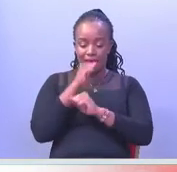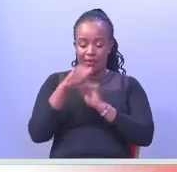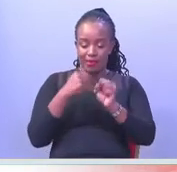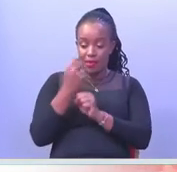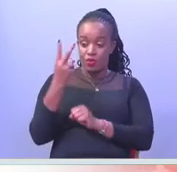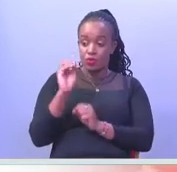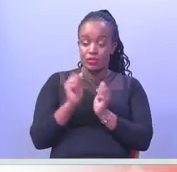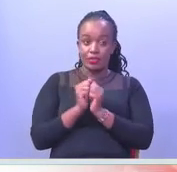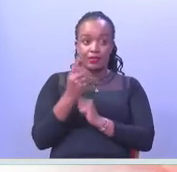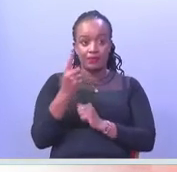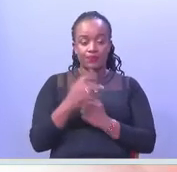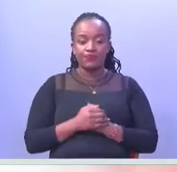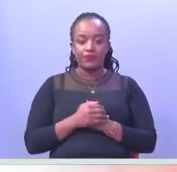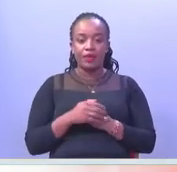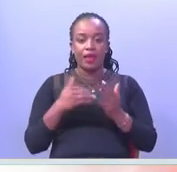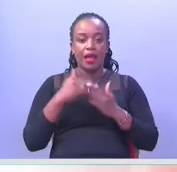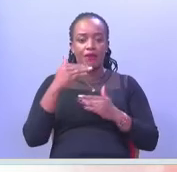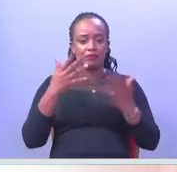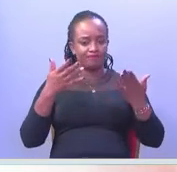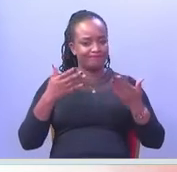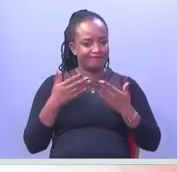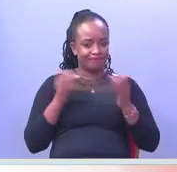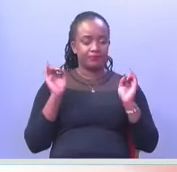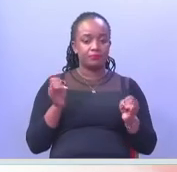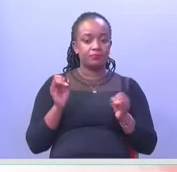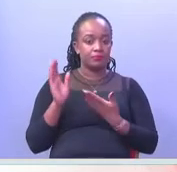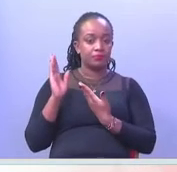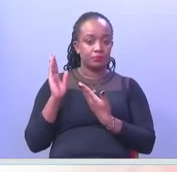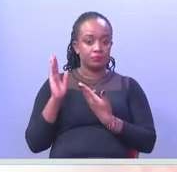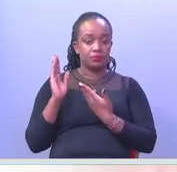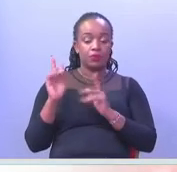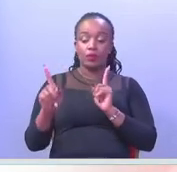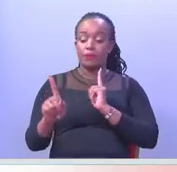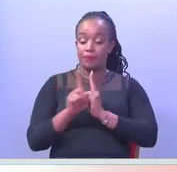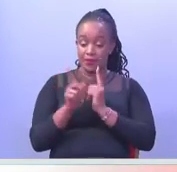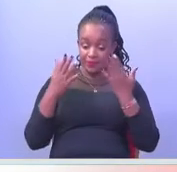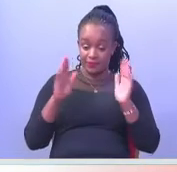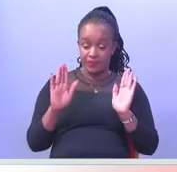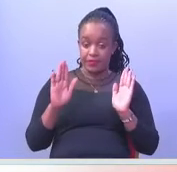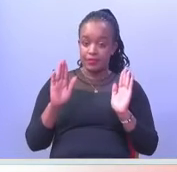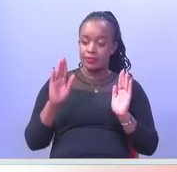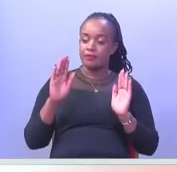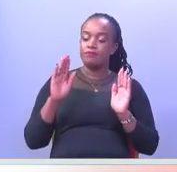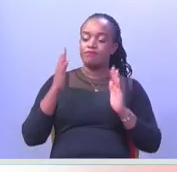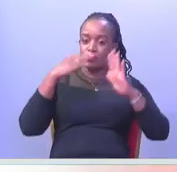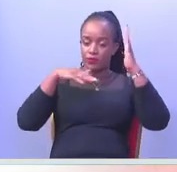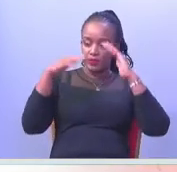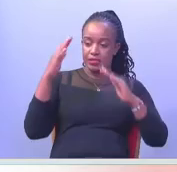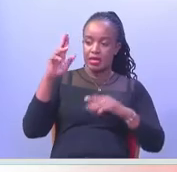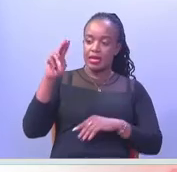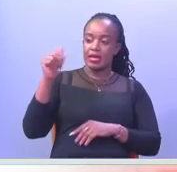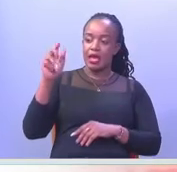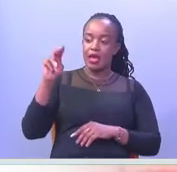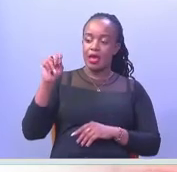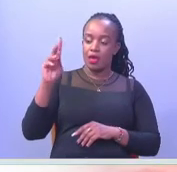one who practices in Mwingi, and has this morning met Professor Nandwa and confirms that he is safe